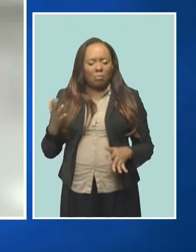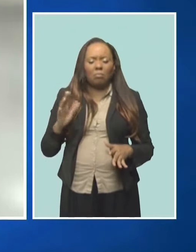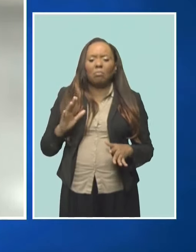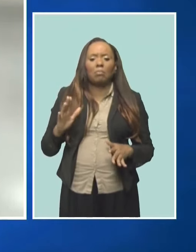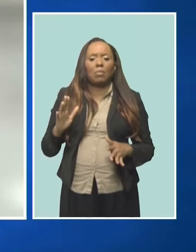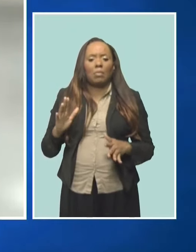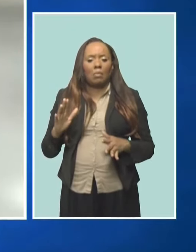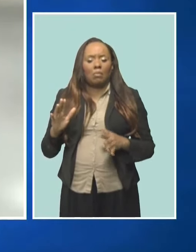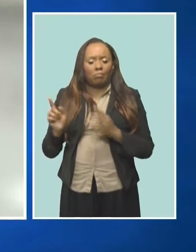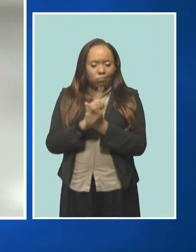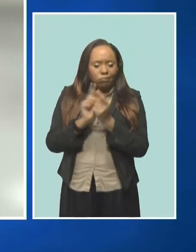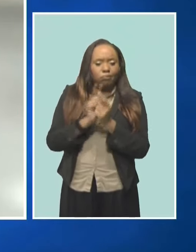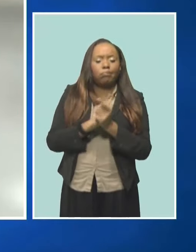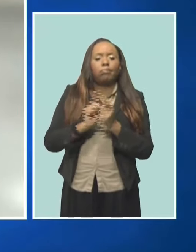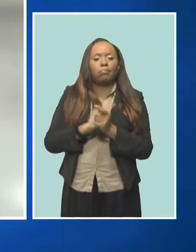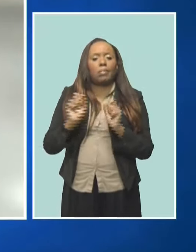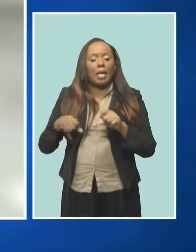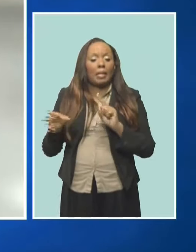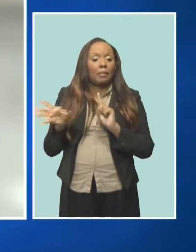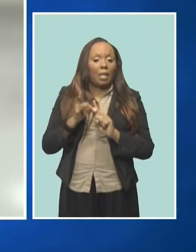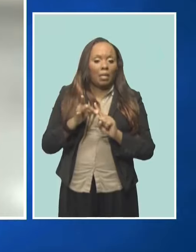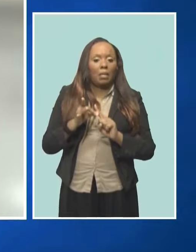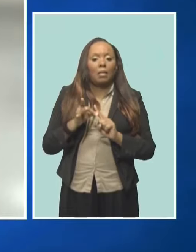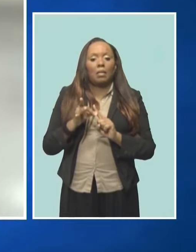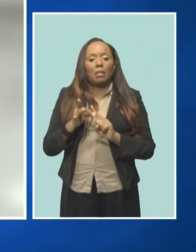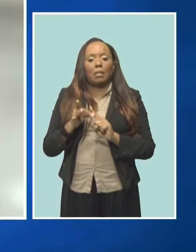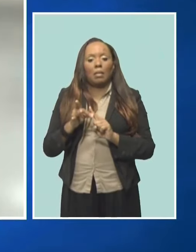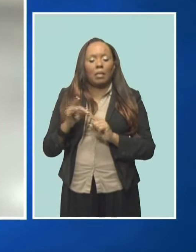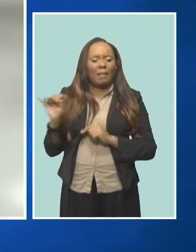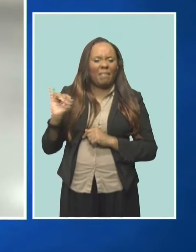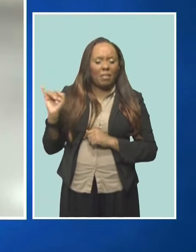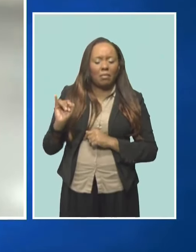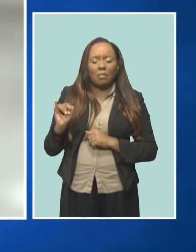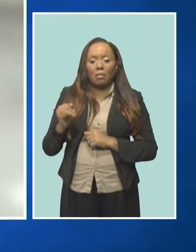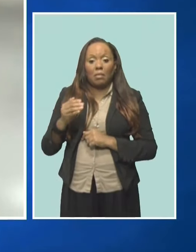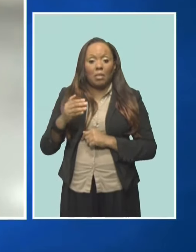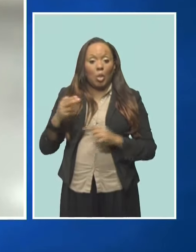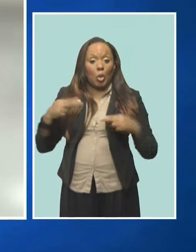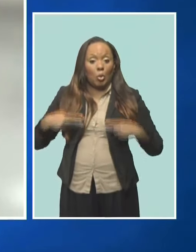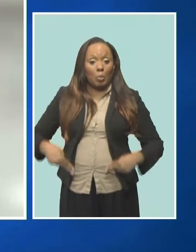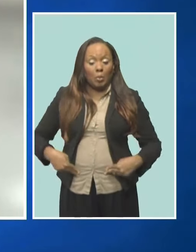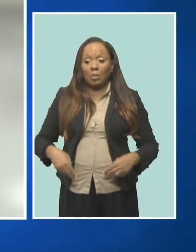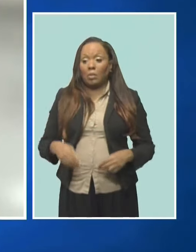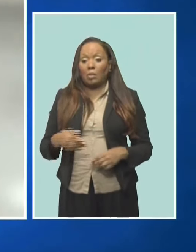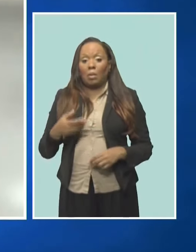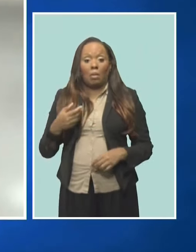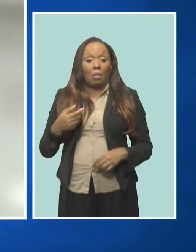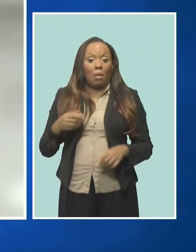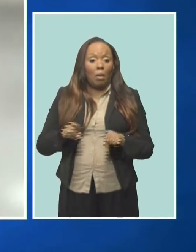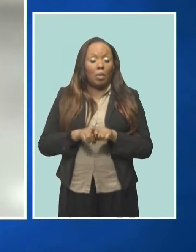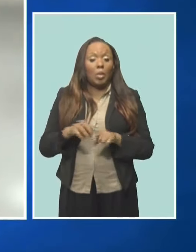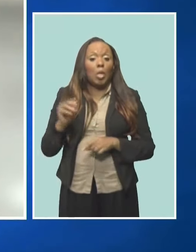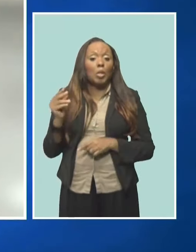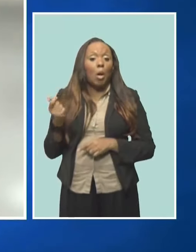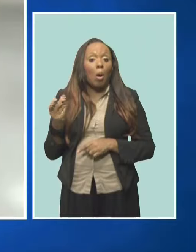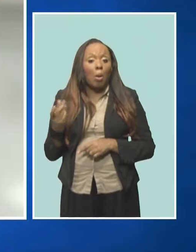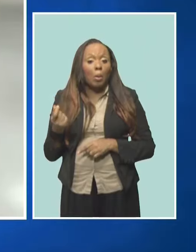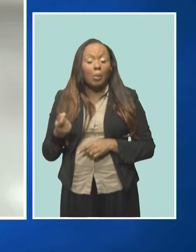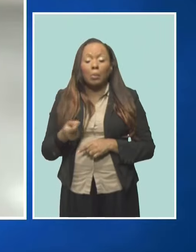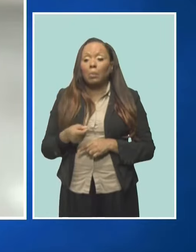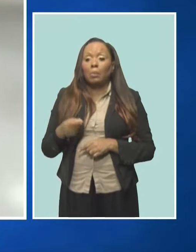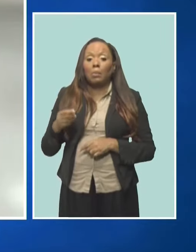leads to infection, not only of humans, but also interestingly in pets. So cats and dogs can also succumb